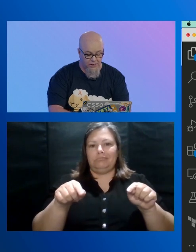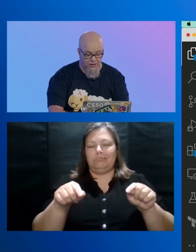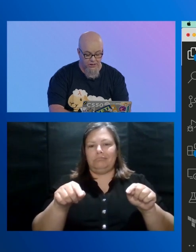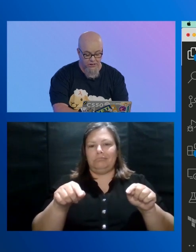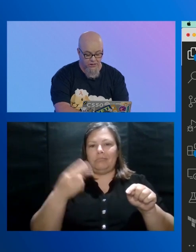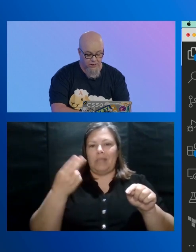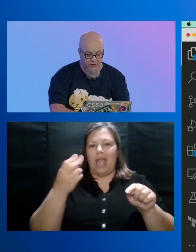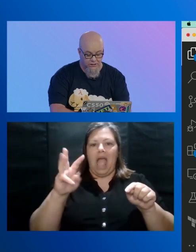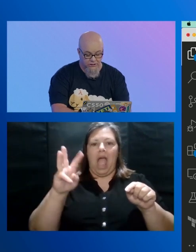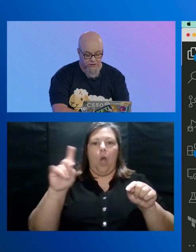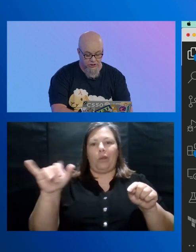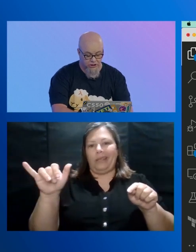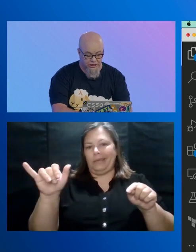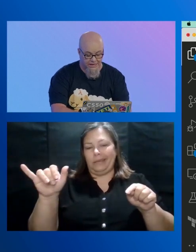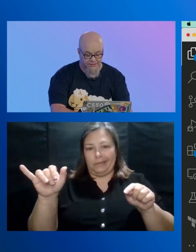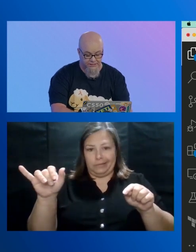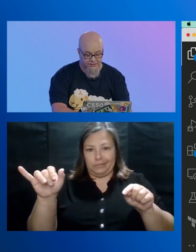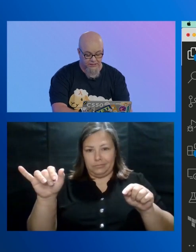howdy